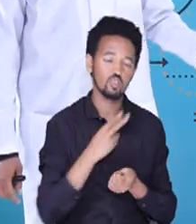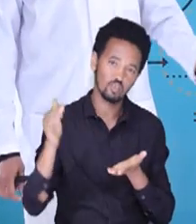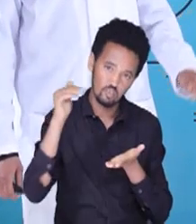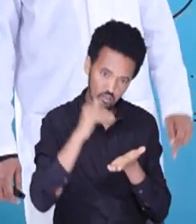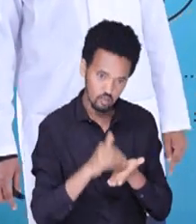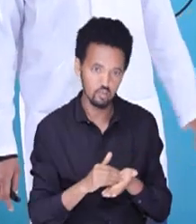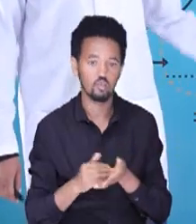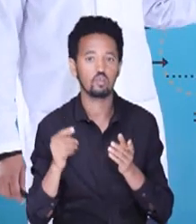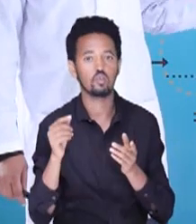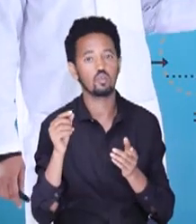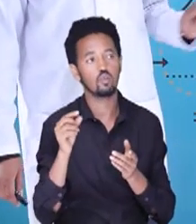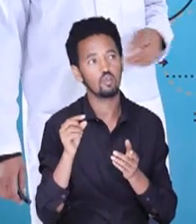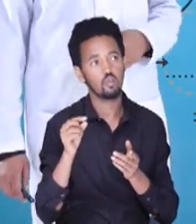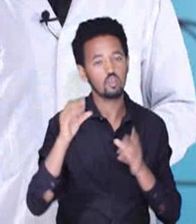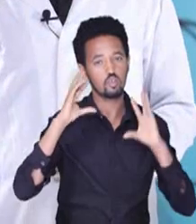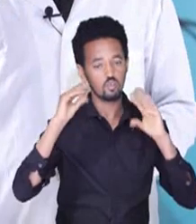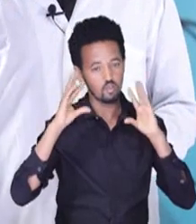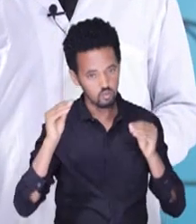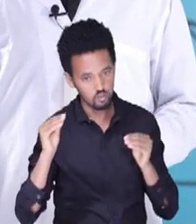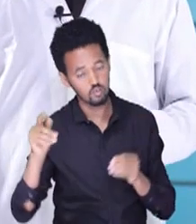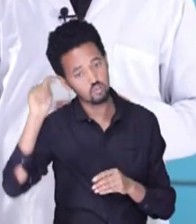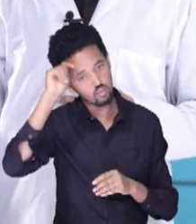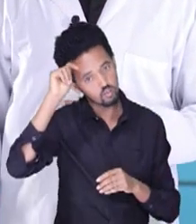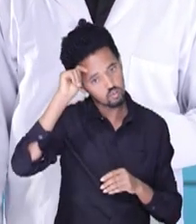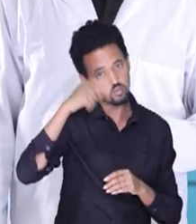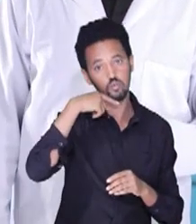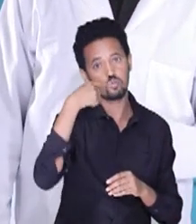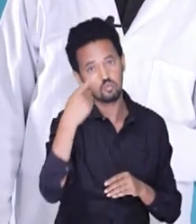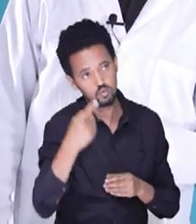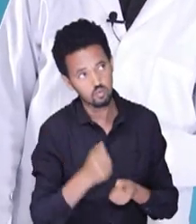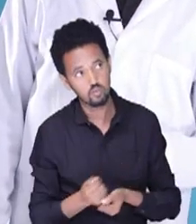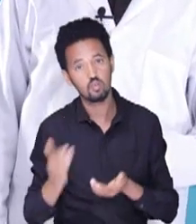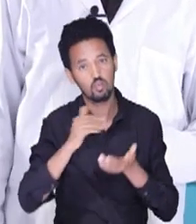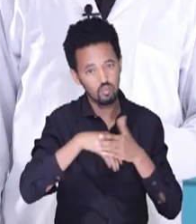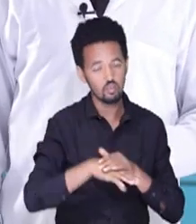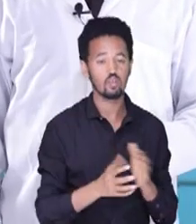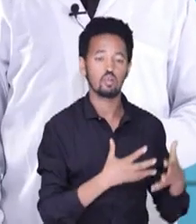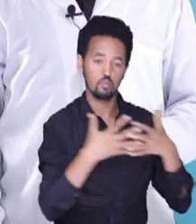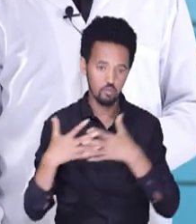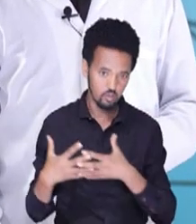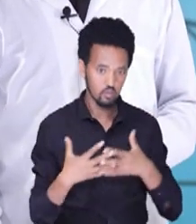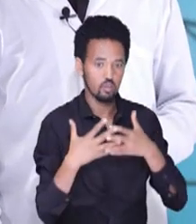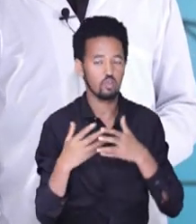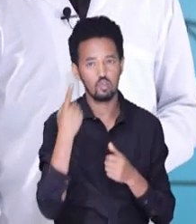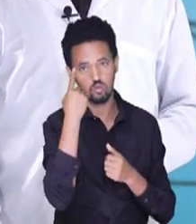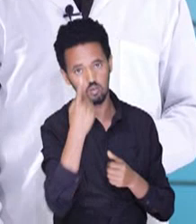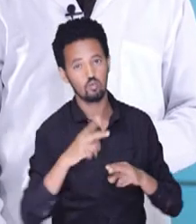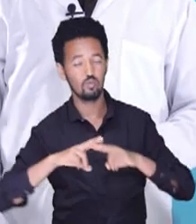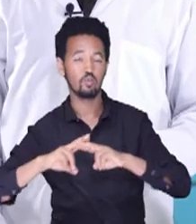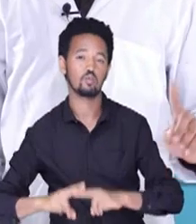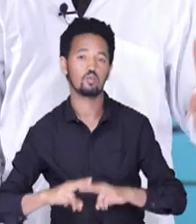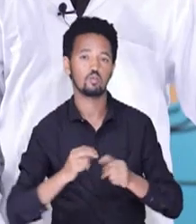against tyranny. His teaching played a large role in the American War of